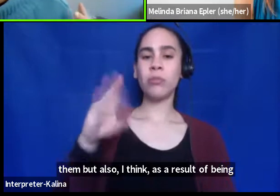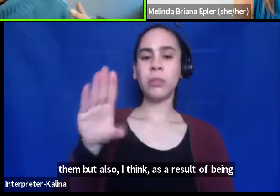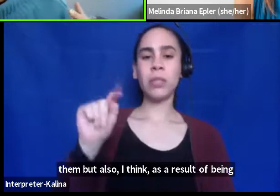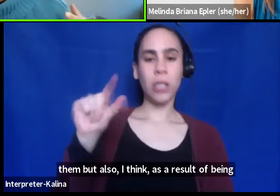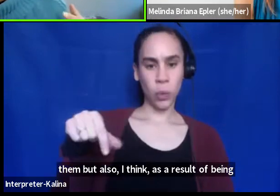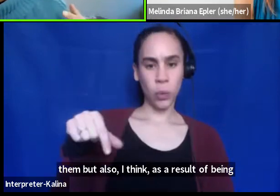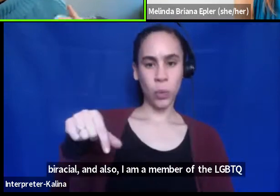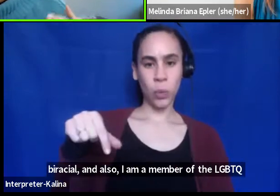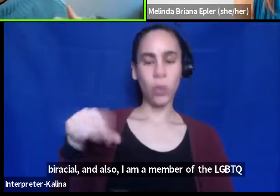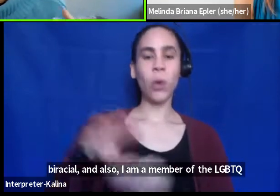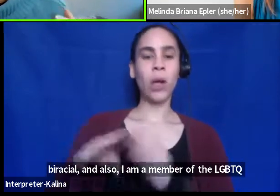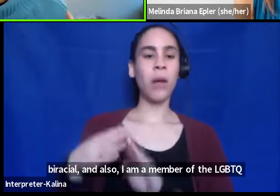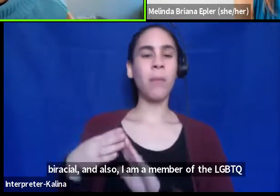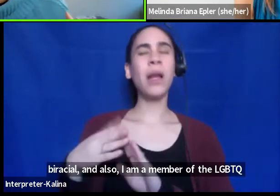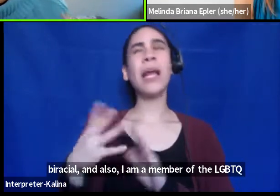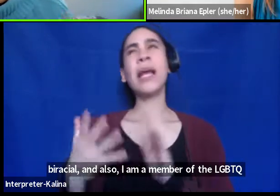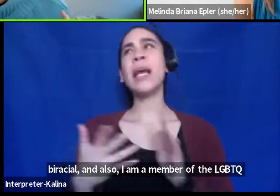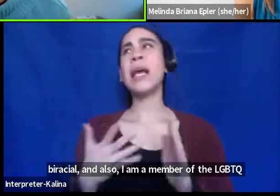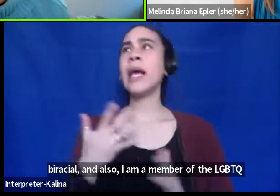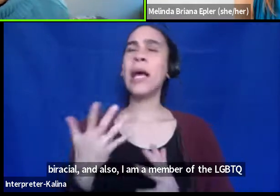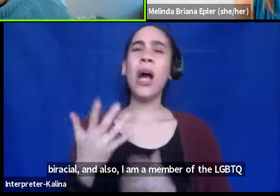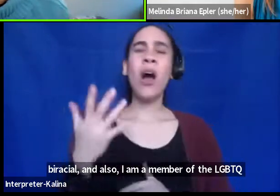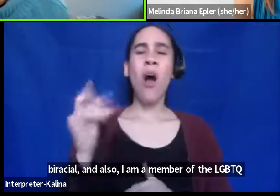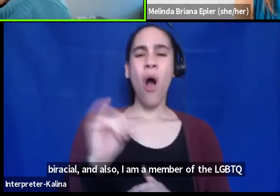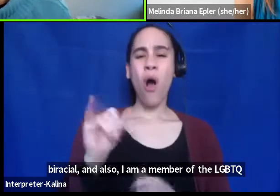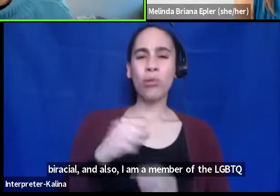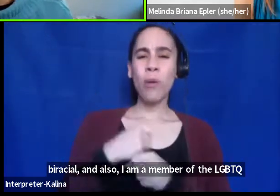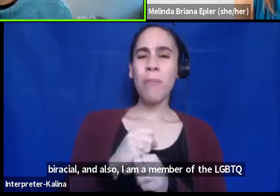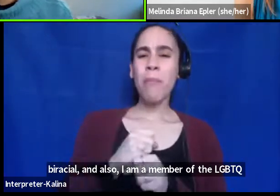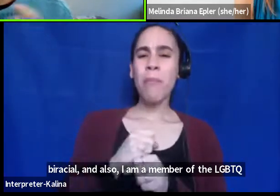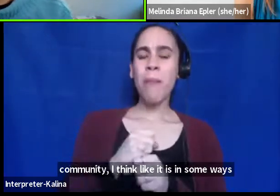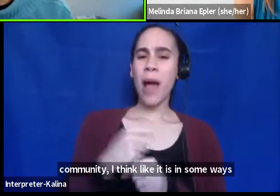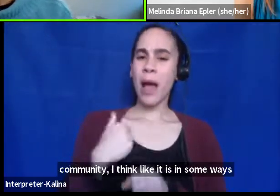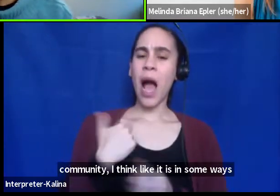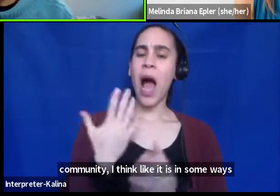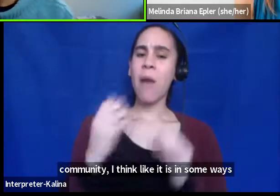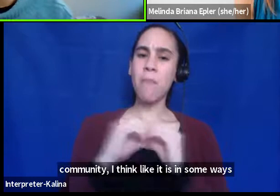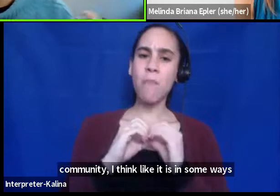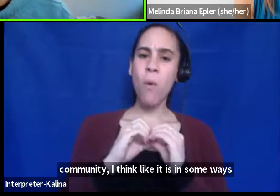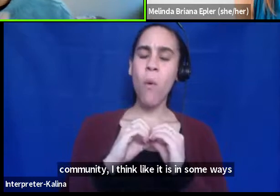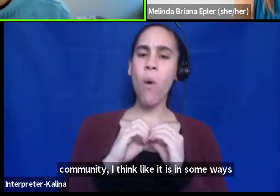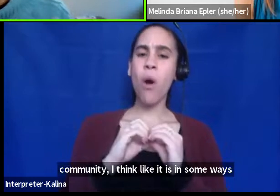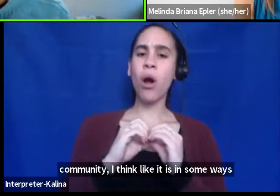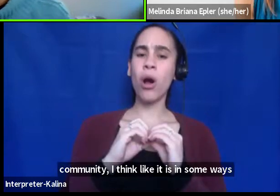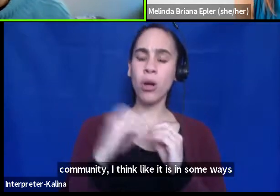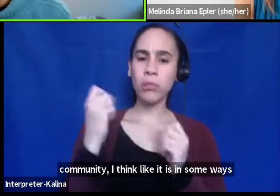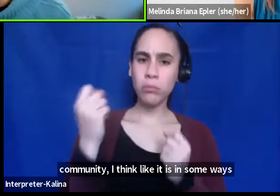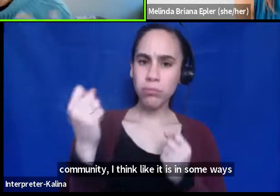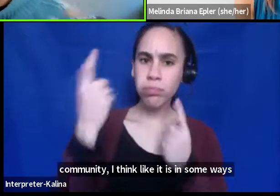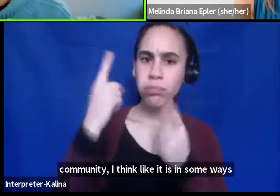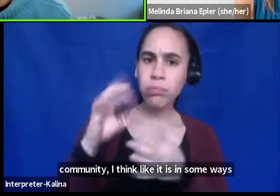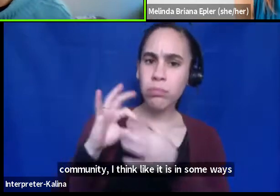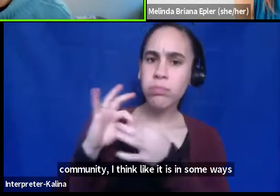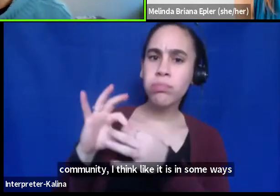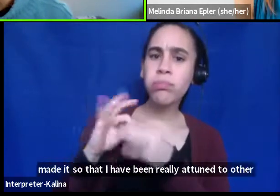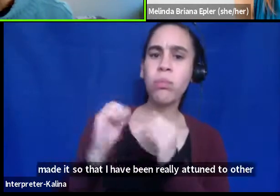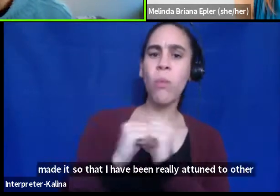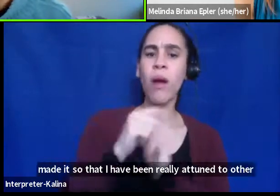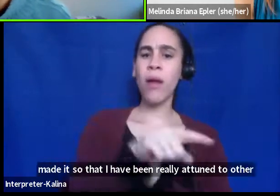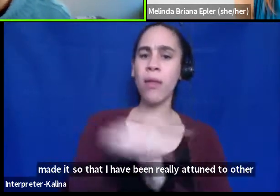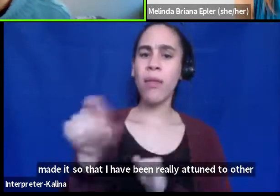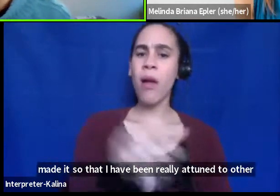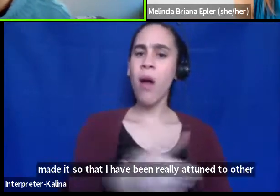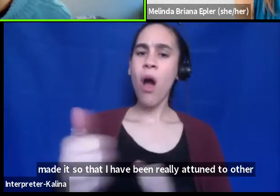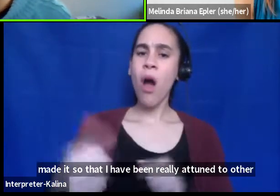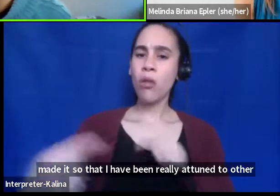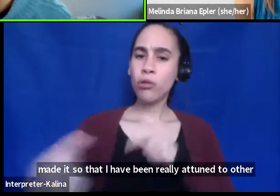some ways made it so that I've been really attuned to other people's struggles as well as my own. And I've always like sort of